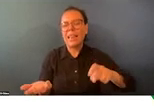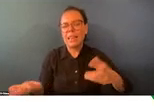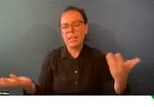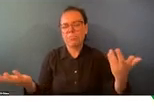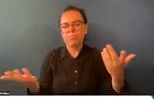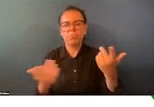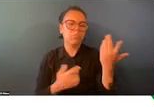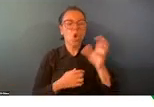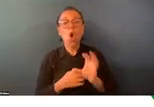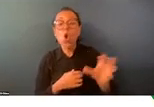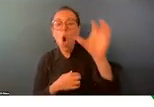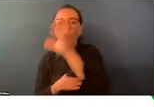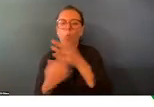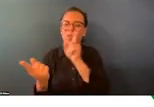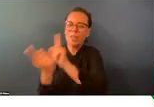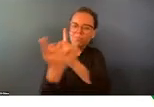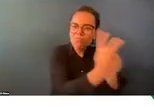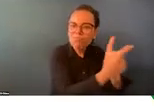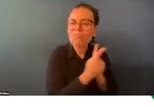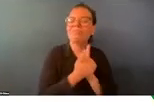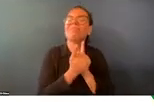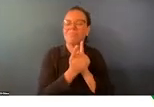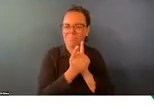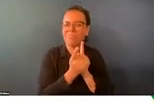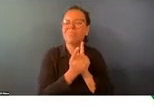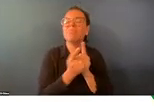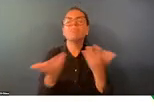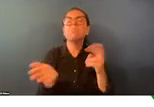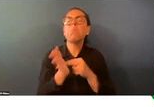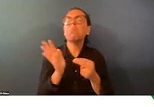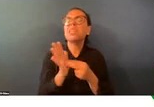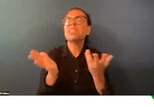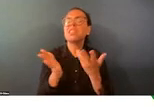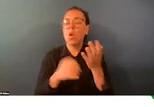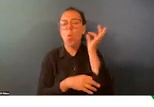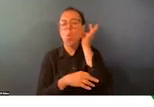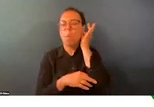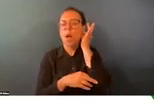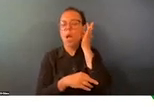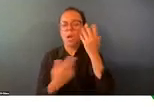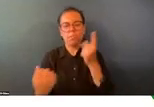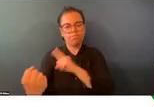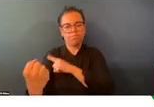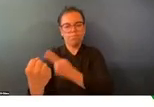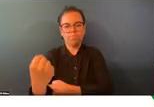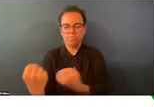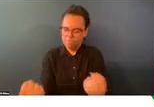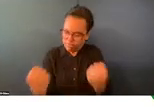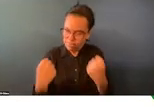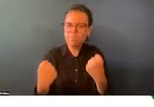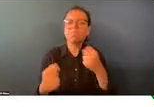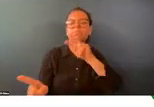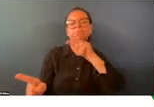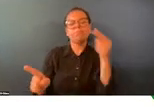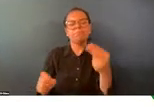makers. Gender. Equidev prioritizes gender equality and the empowerment of women in all its